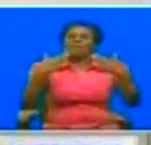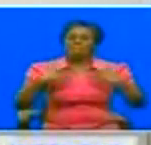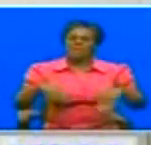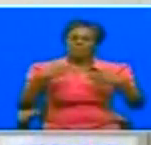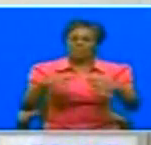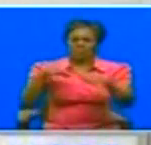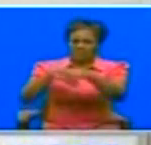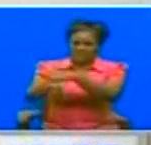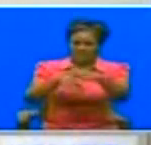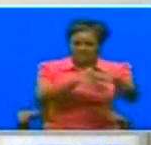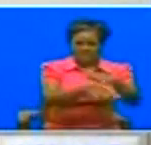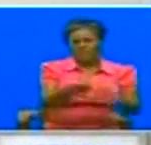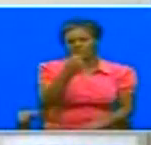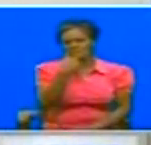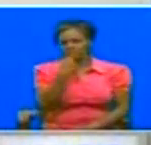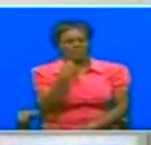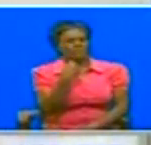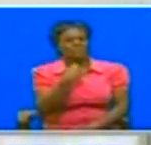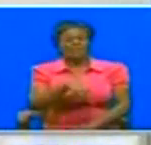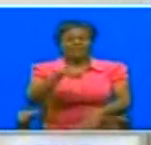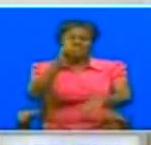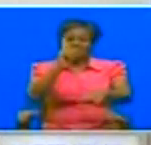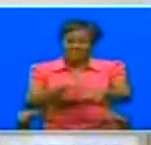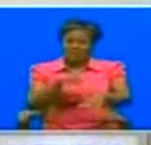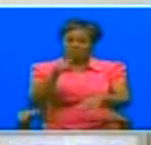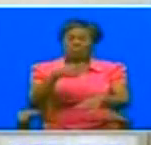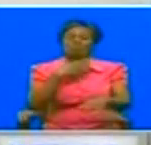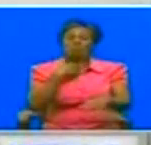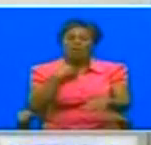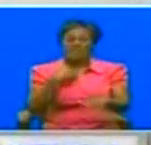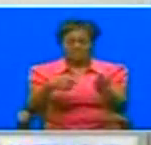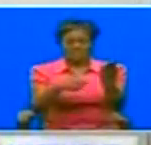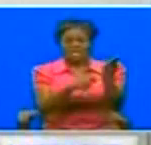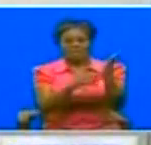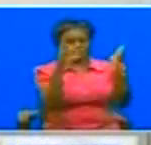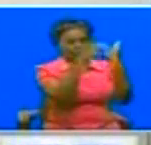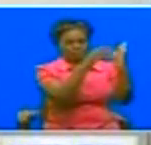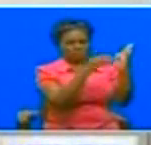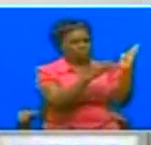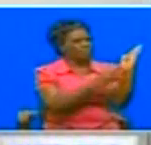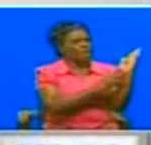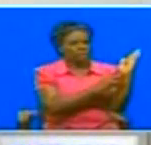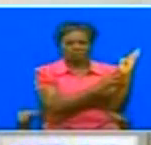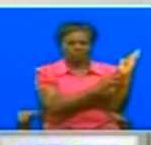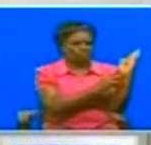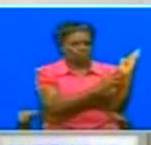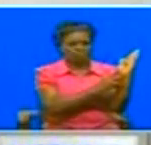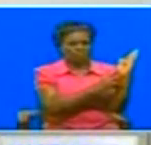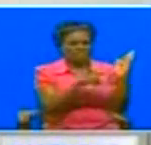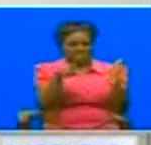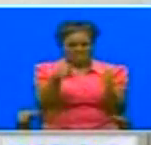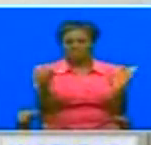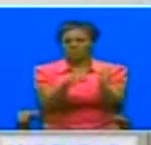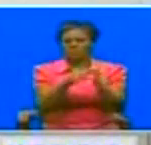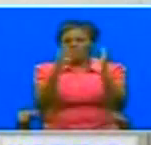are accessing treatment. So when you start putting names to people, then you actually just fuel it. I'll